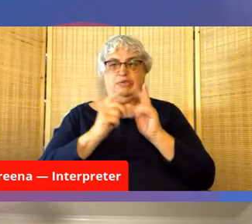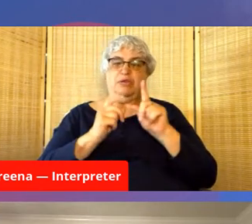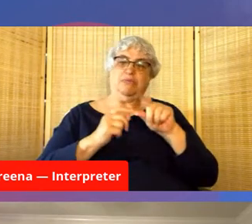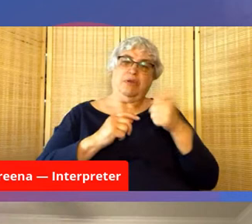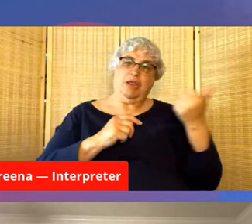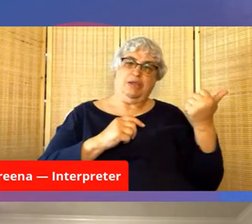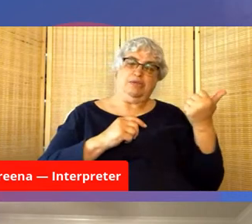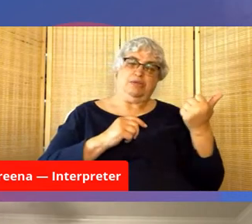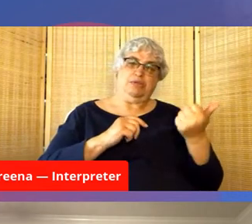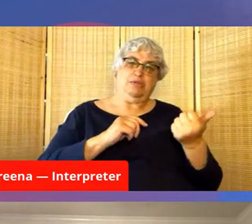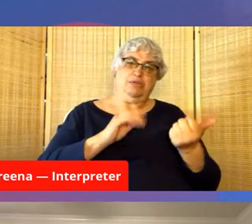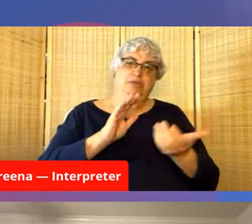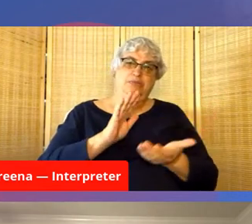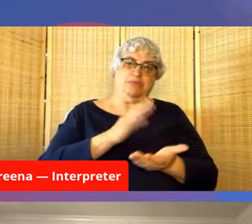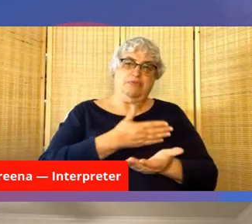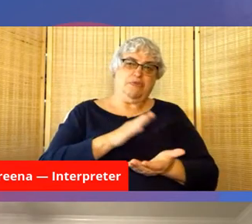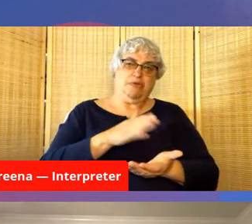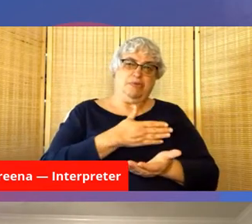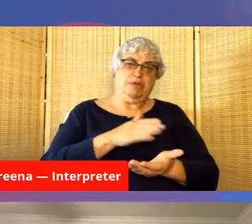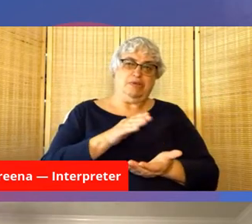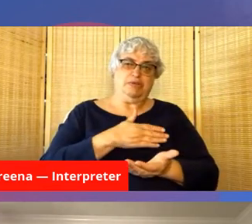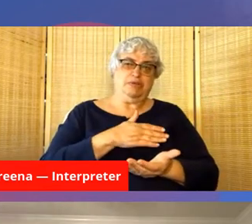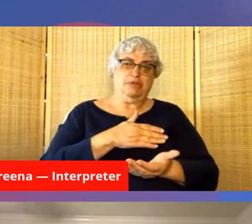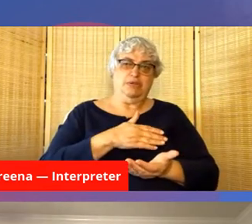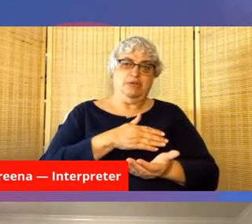else's performance that